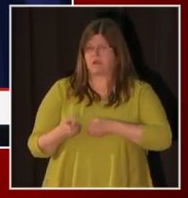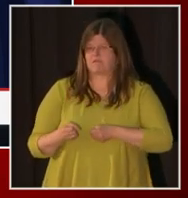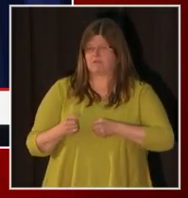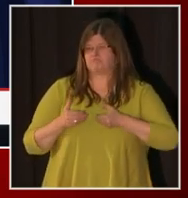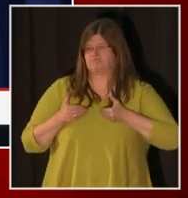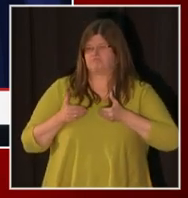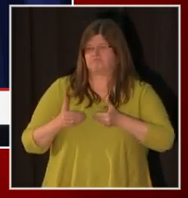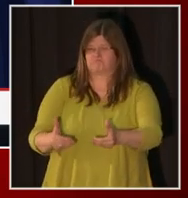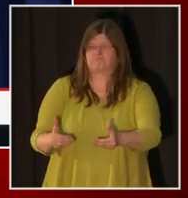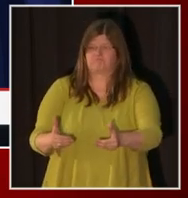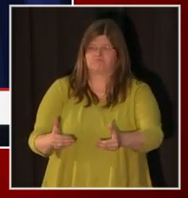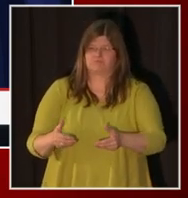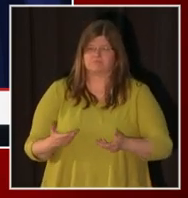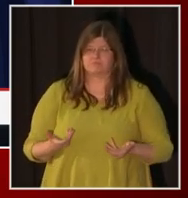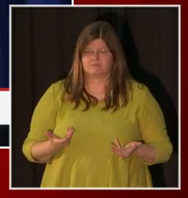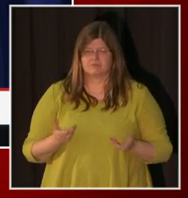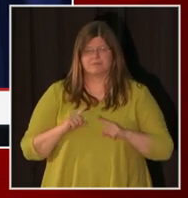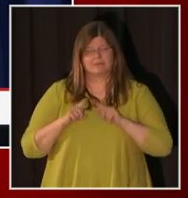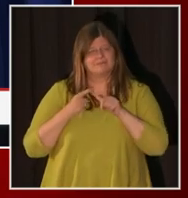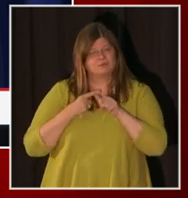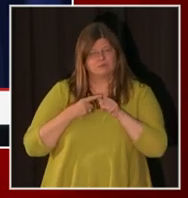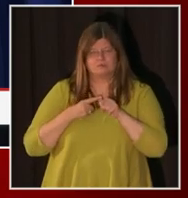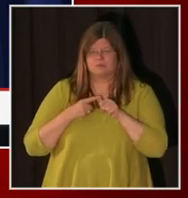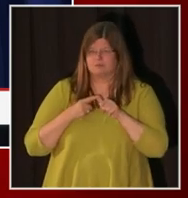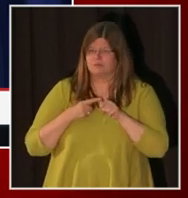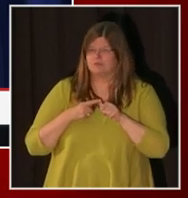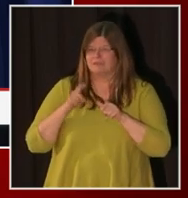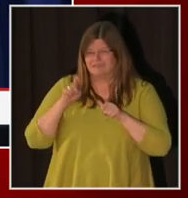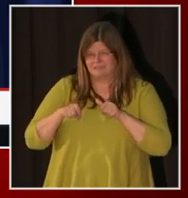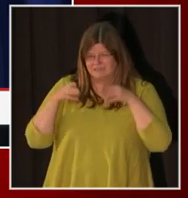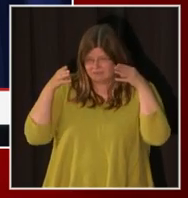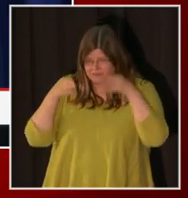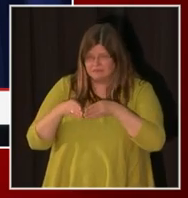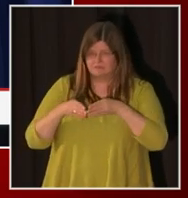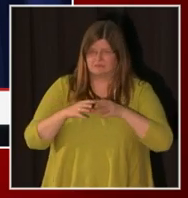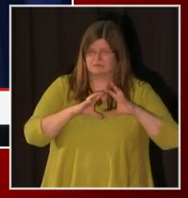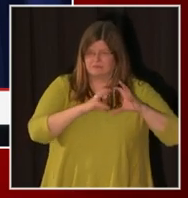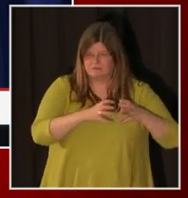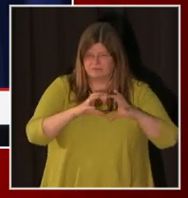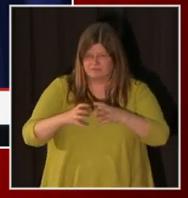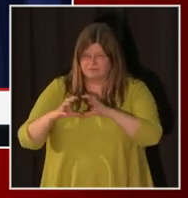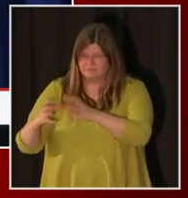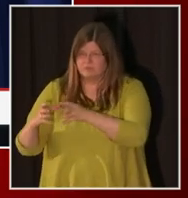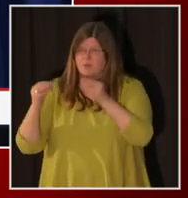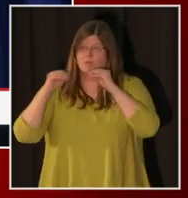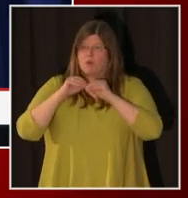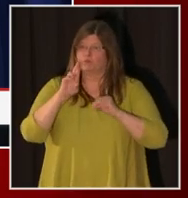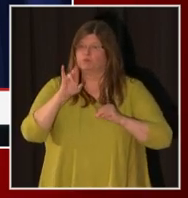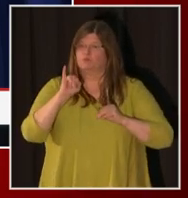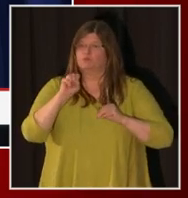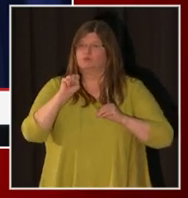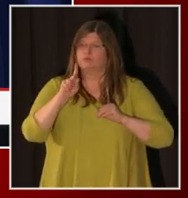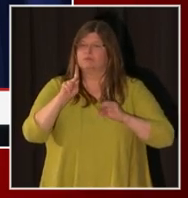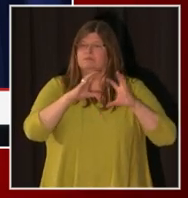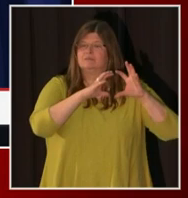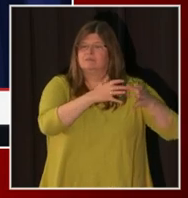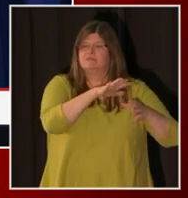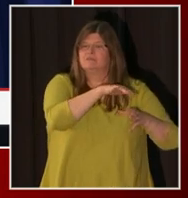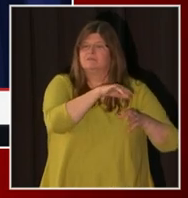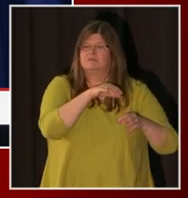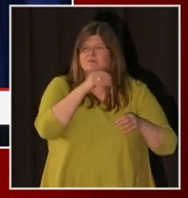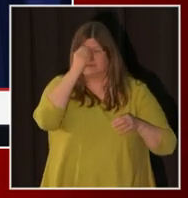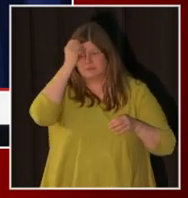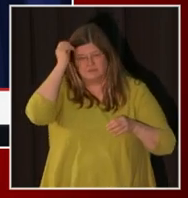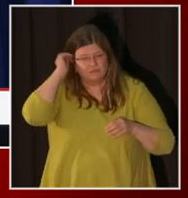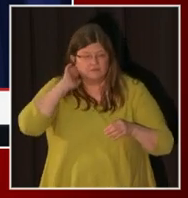more important to focus on the target populations, the people who are more at risk for infection, who've had an exposure to